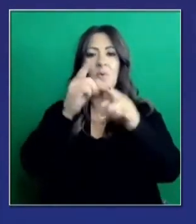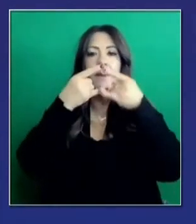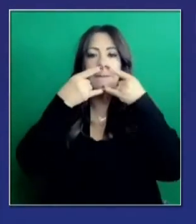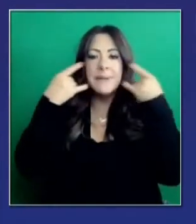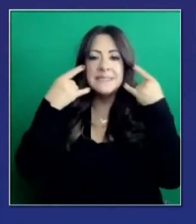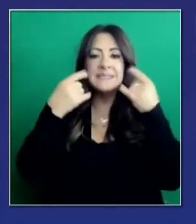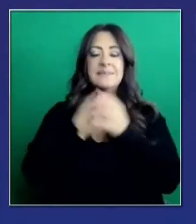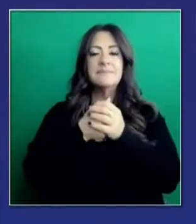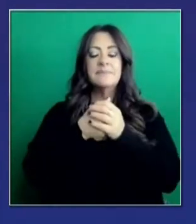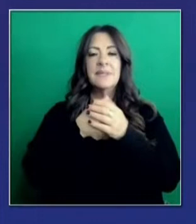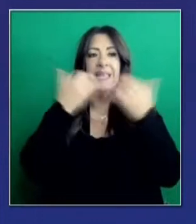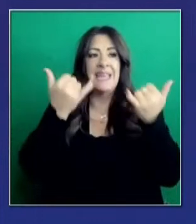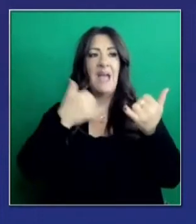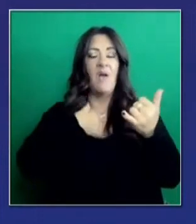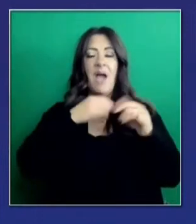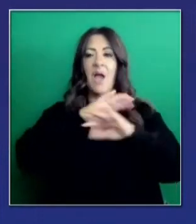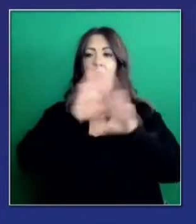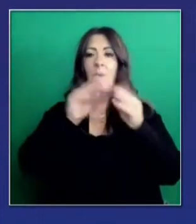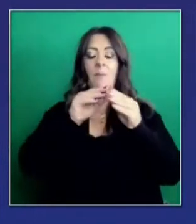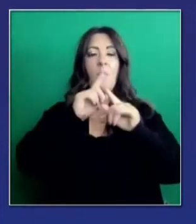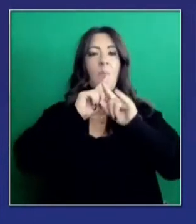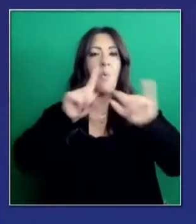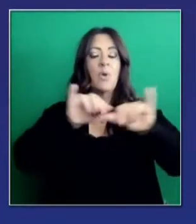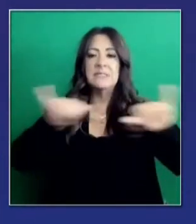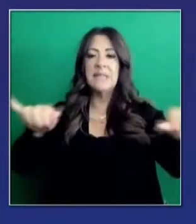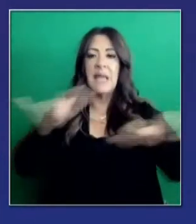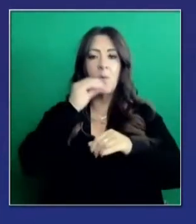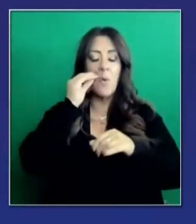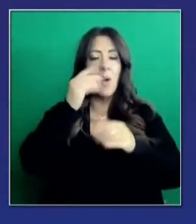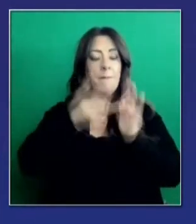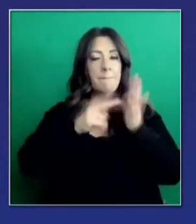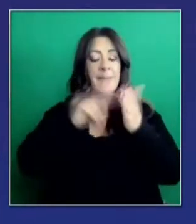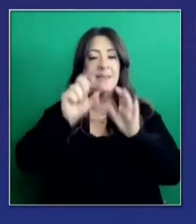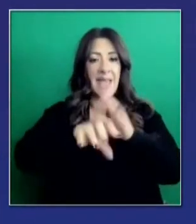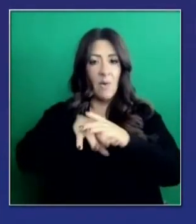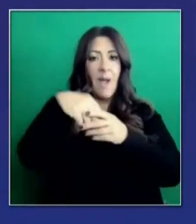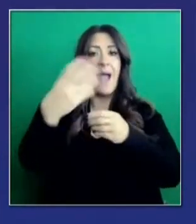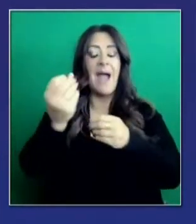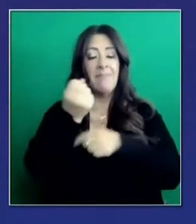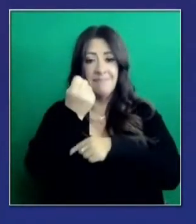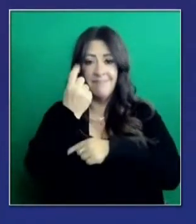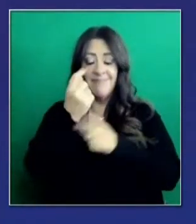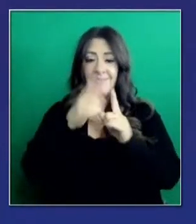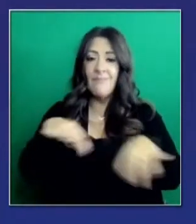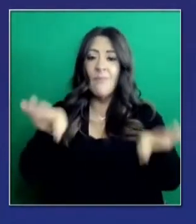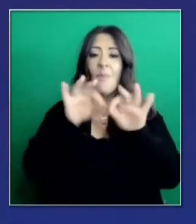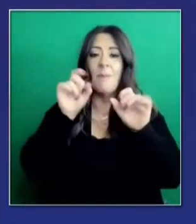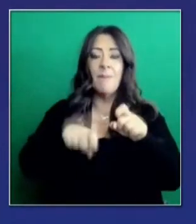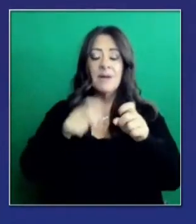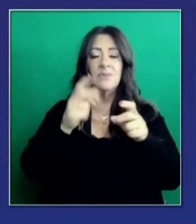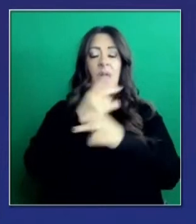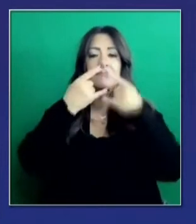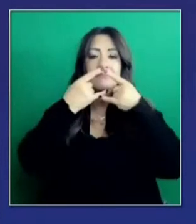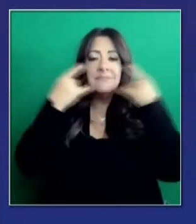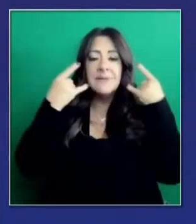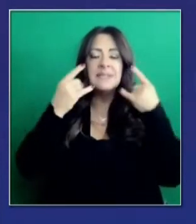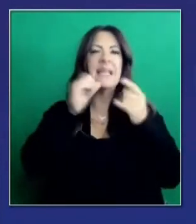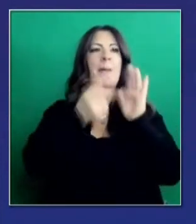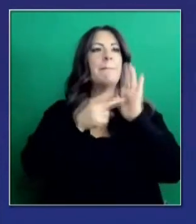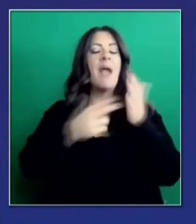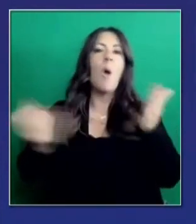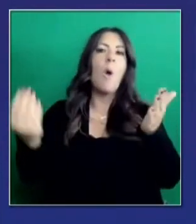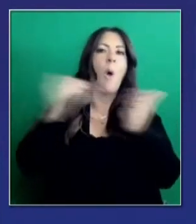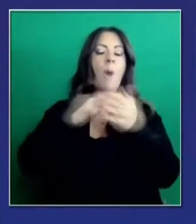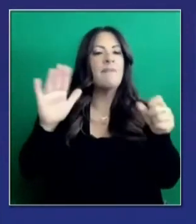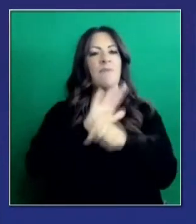into this blueprint, back to the blueprint, which is a governor of sorts. So we're not just reopening, but we're reopening in